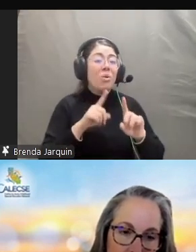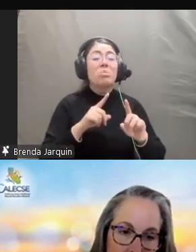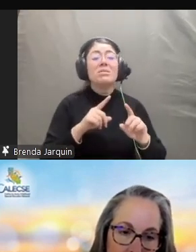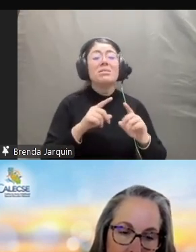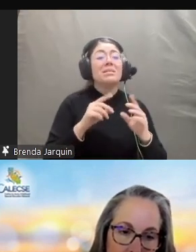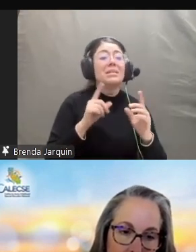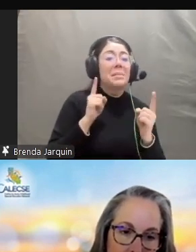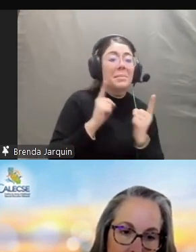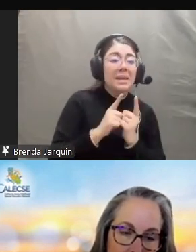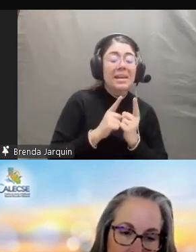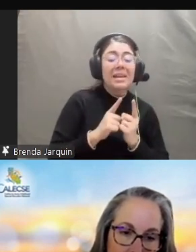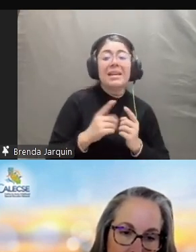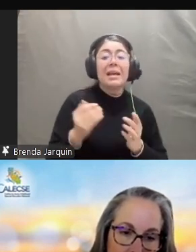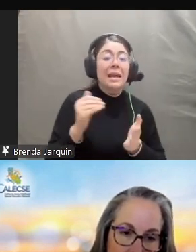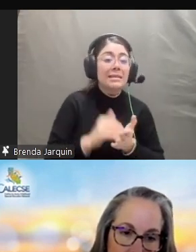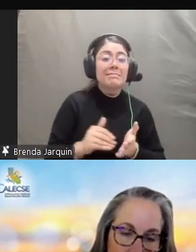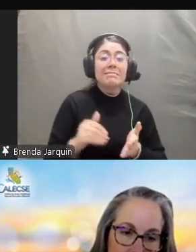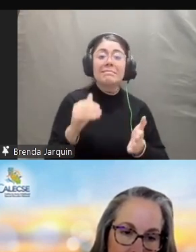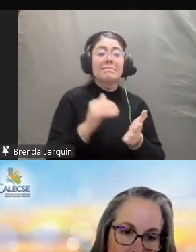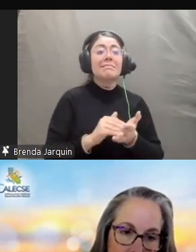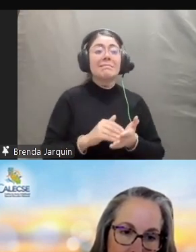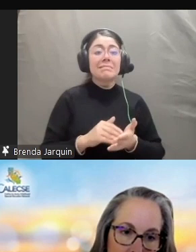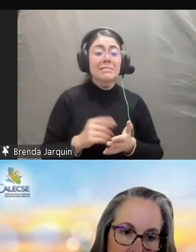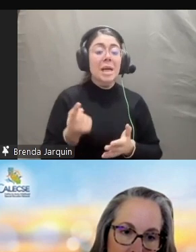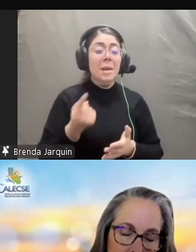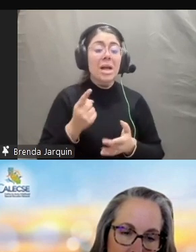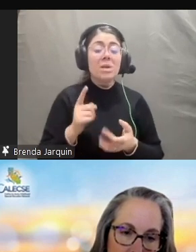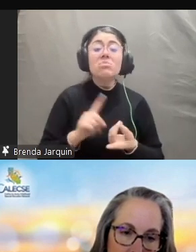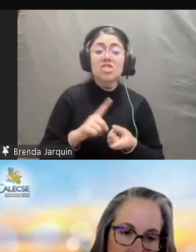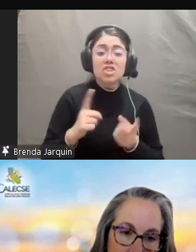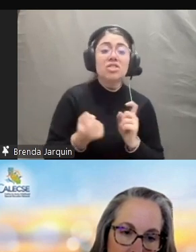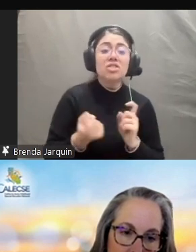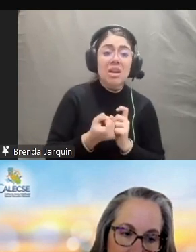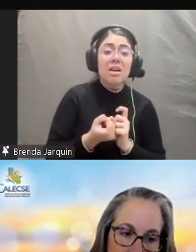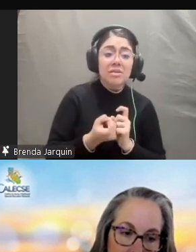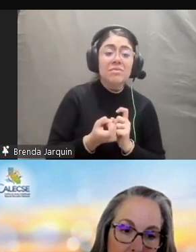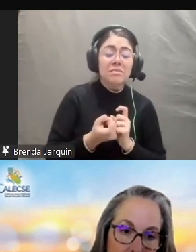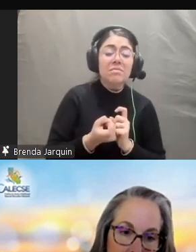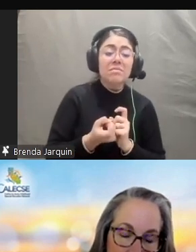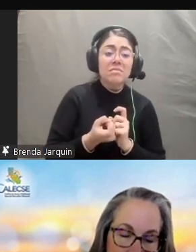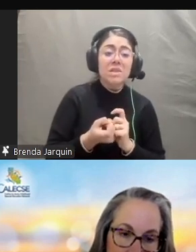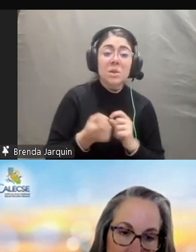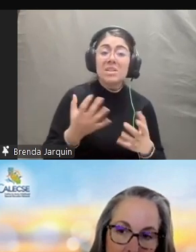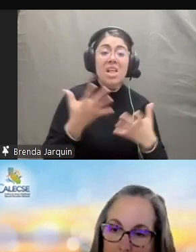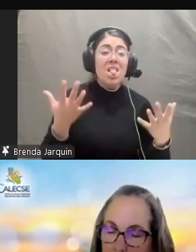we changed those. And so it was a lot of back and forth. So